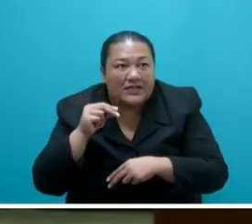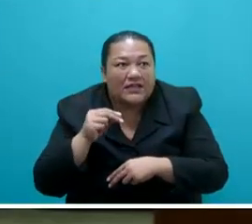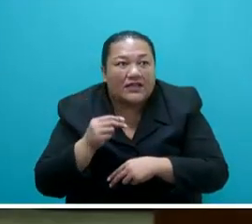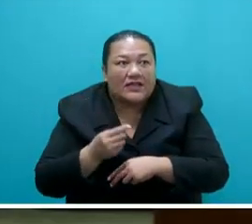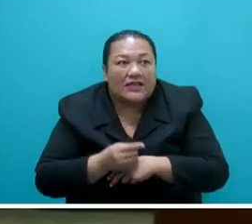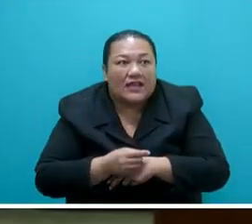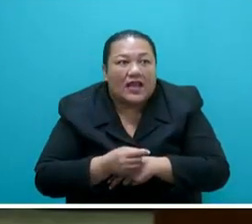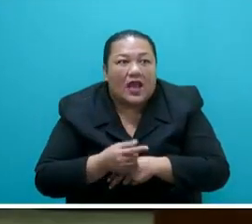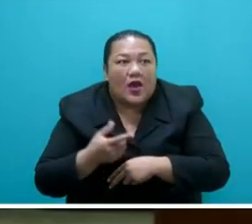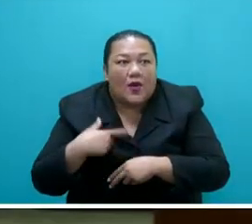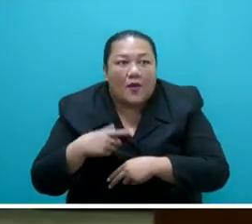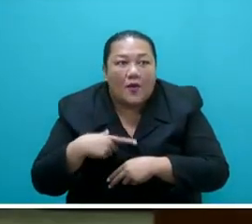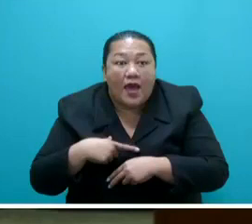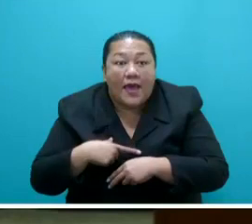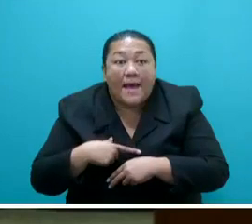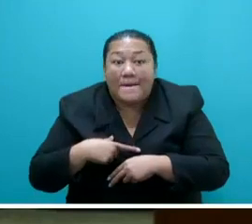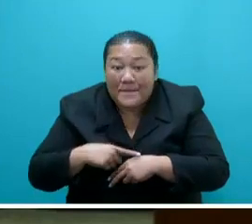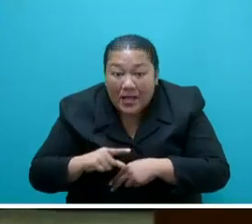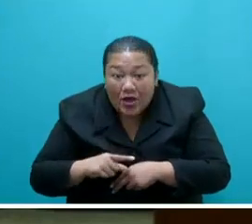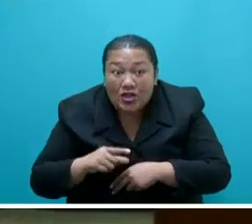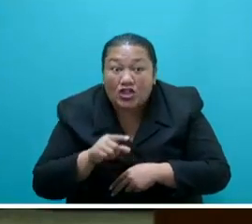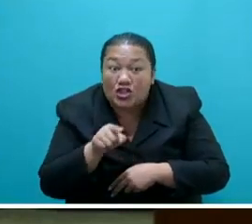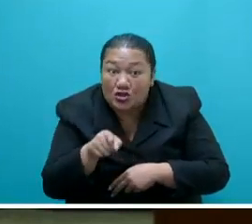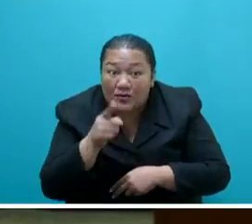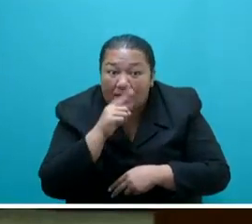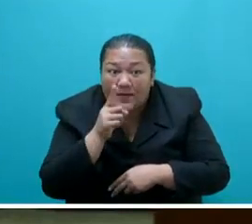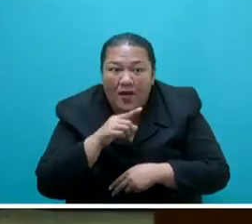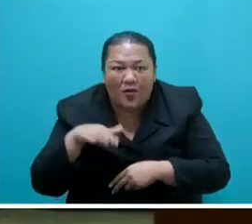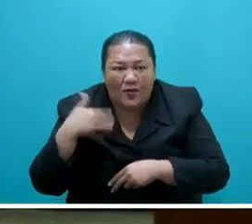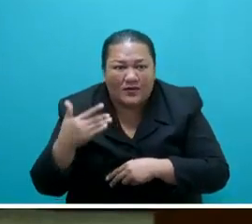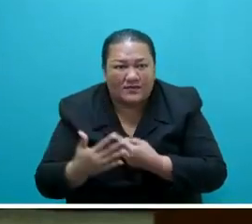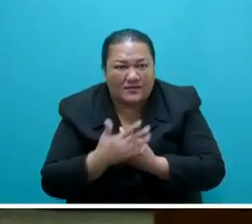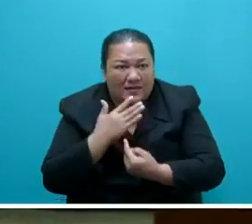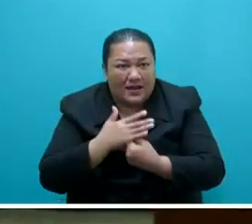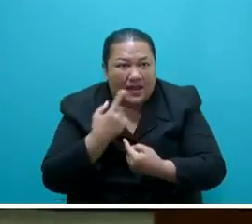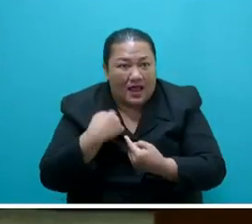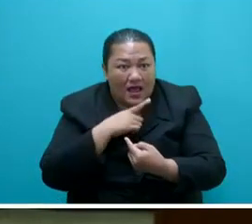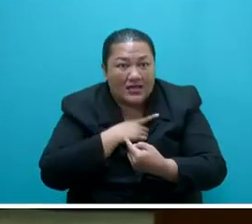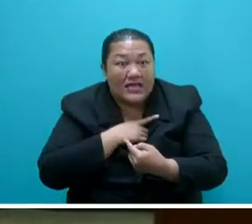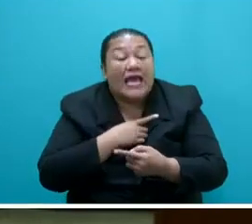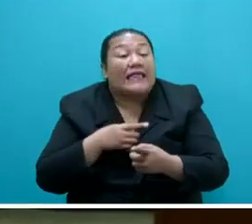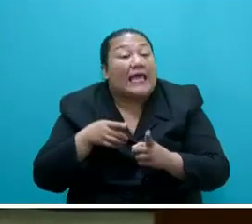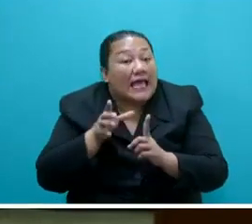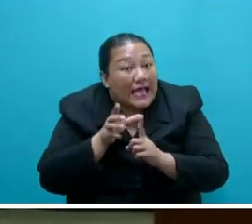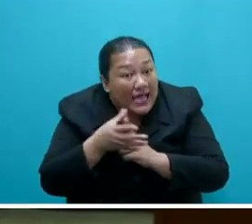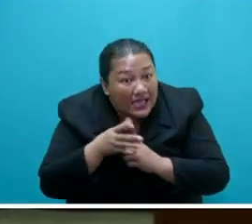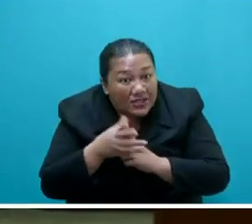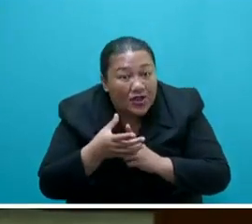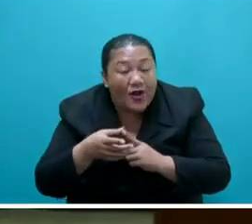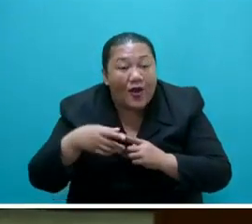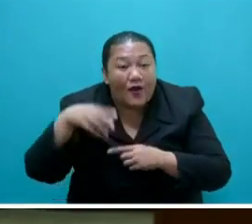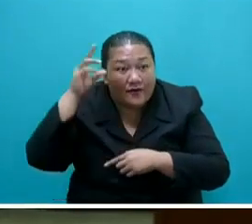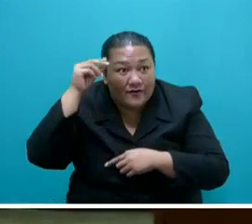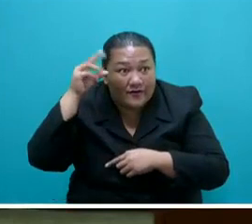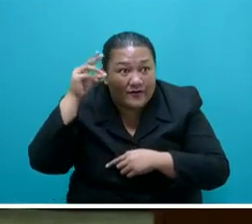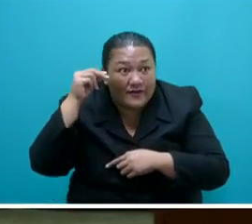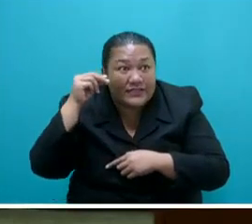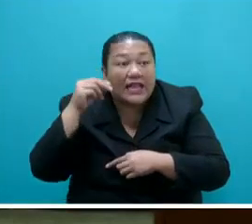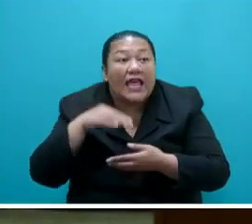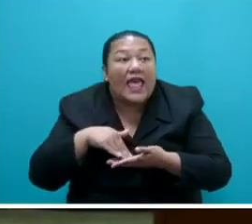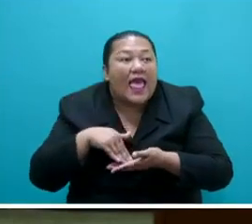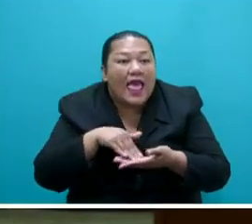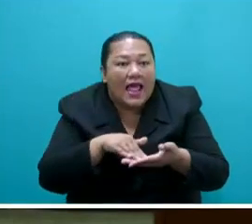privilege which is under threat from my government. Our culture, the Itaukei culture, is helping lead the world through